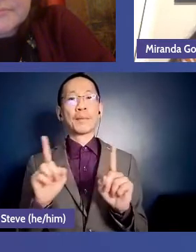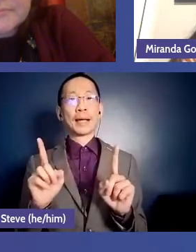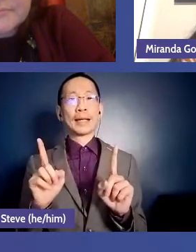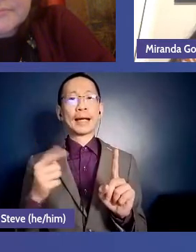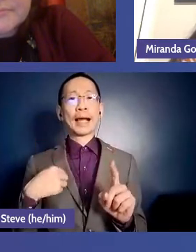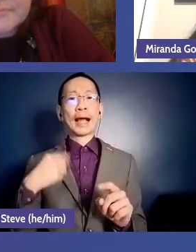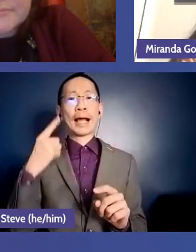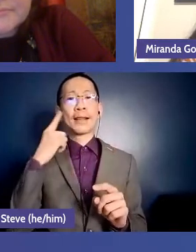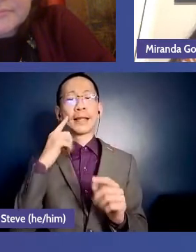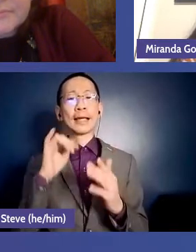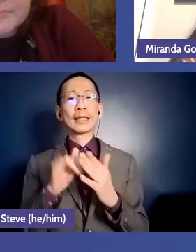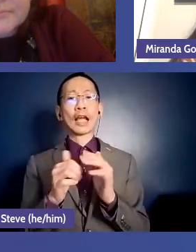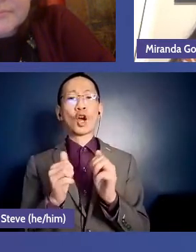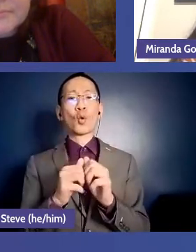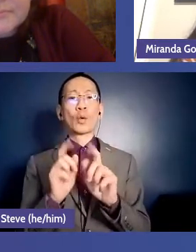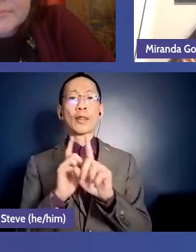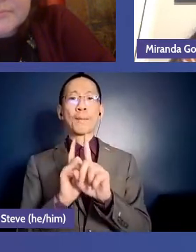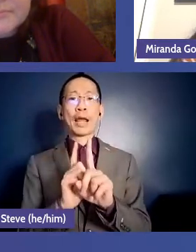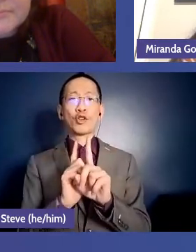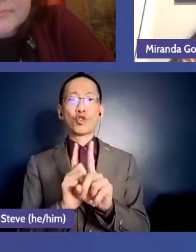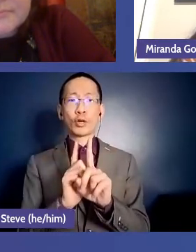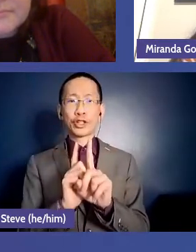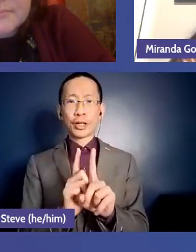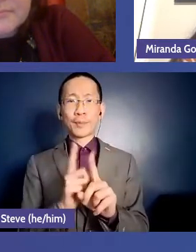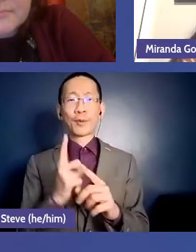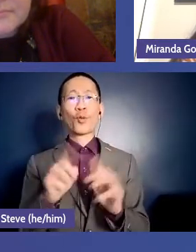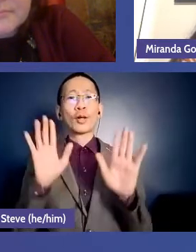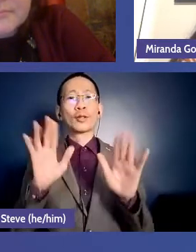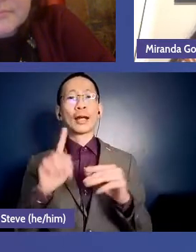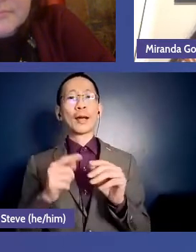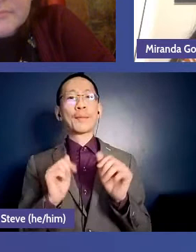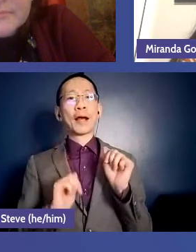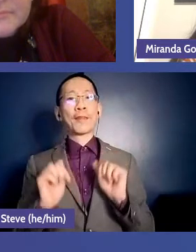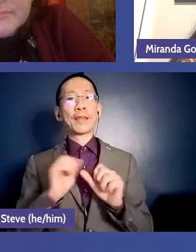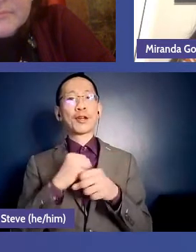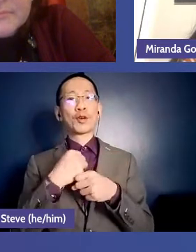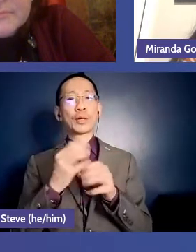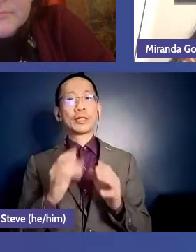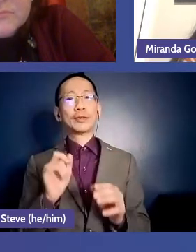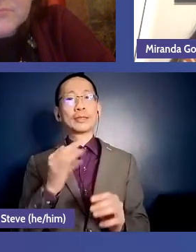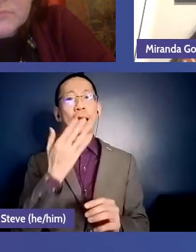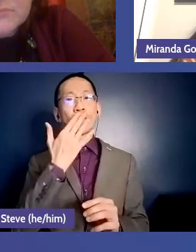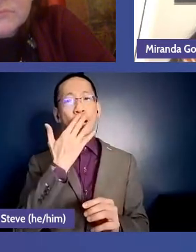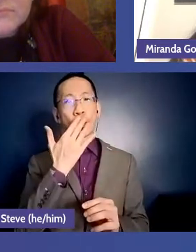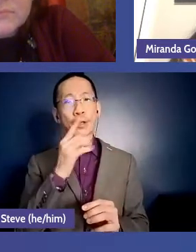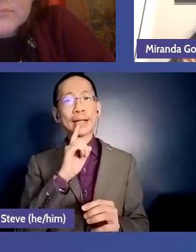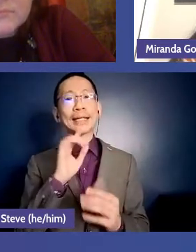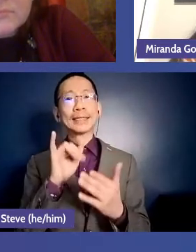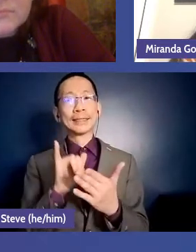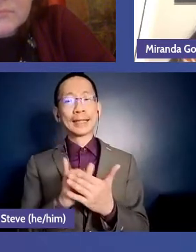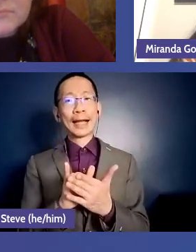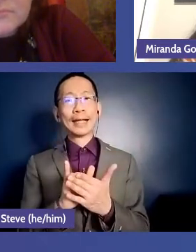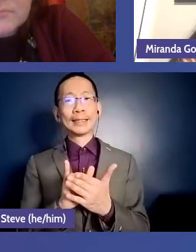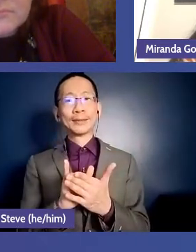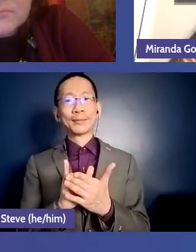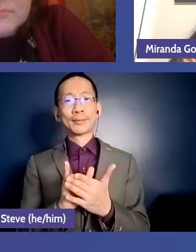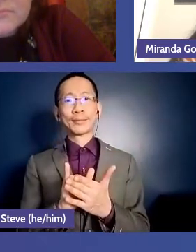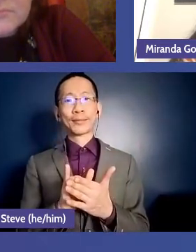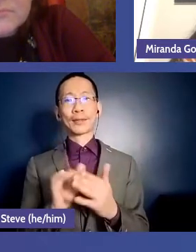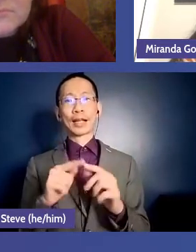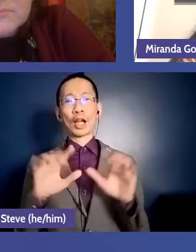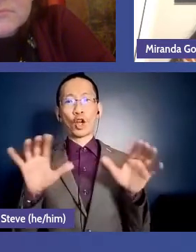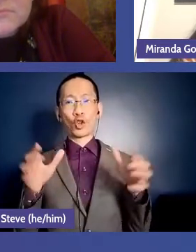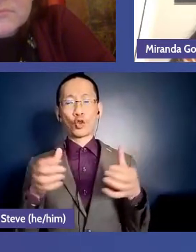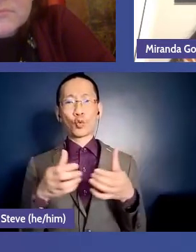But I think in terms of mentorship, what's great about Theater Producers of Color is that a